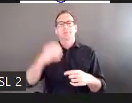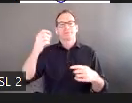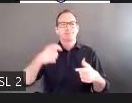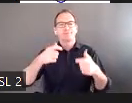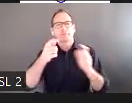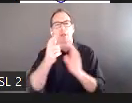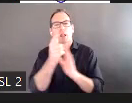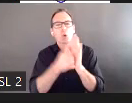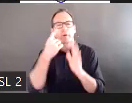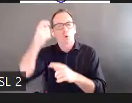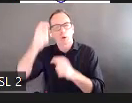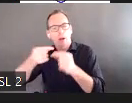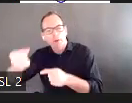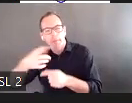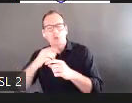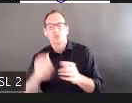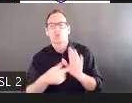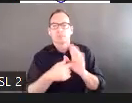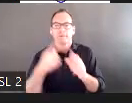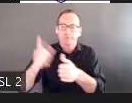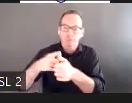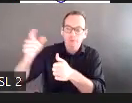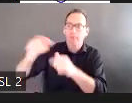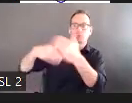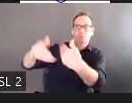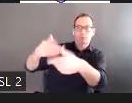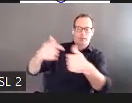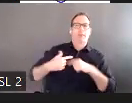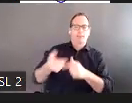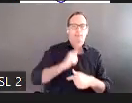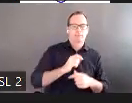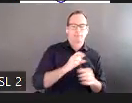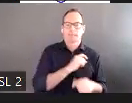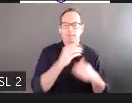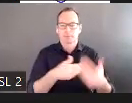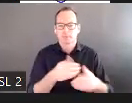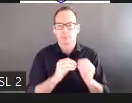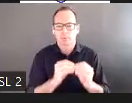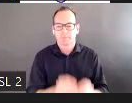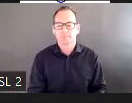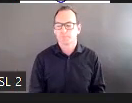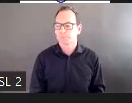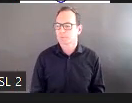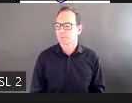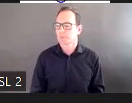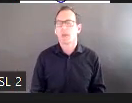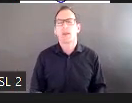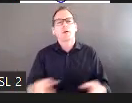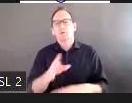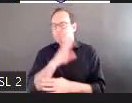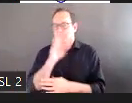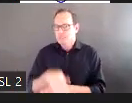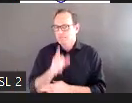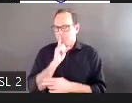here? We get consultations regularly saying, this is what I have. There's no names are provided, but this is a scenario I'm dealing